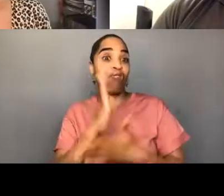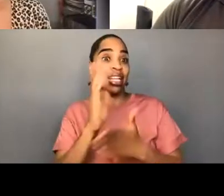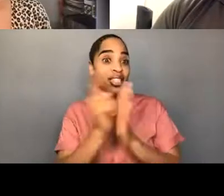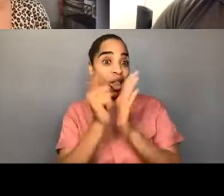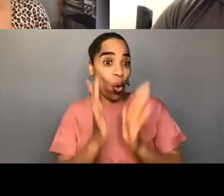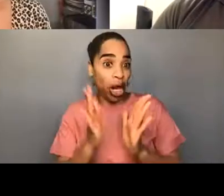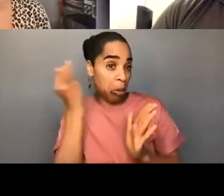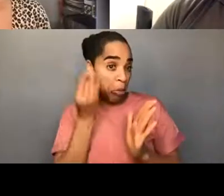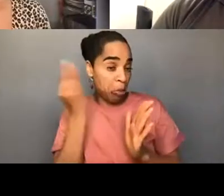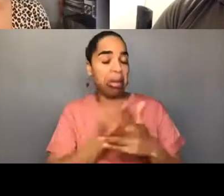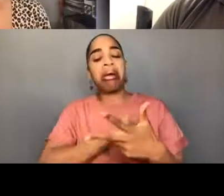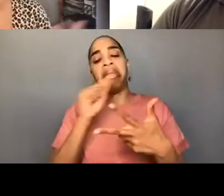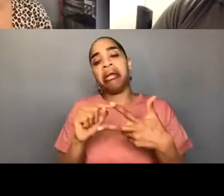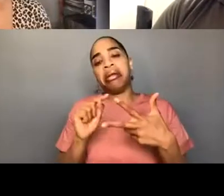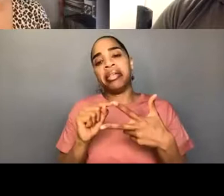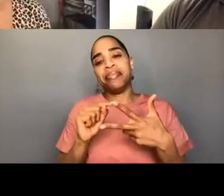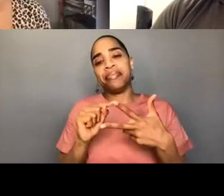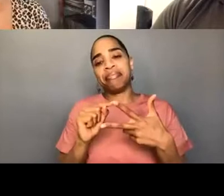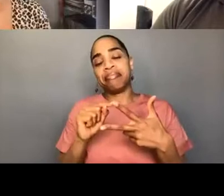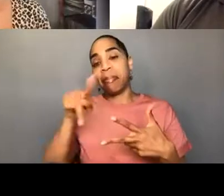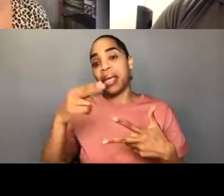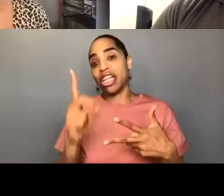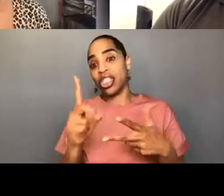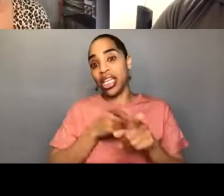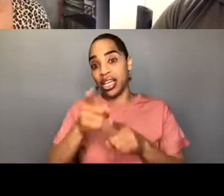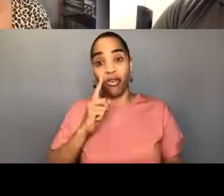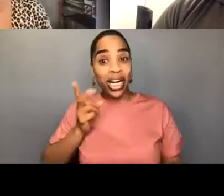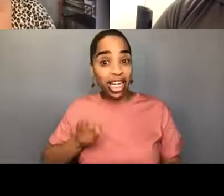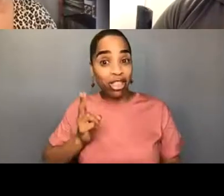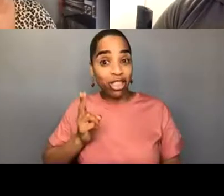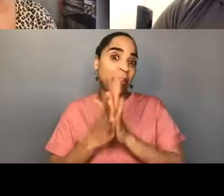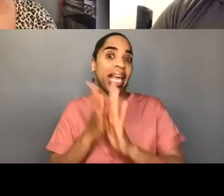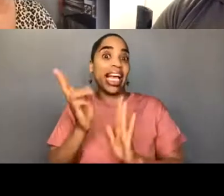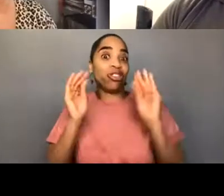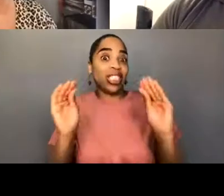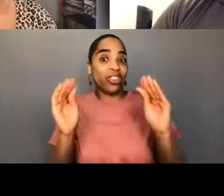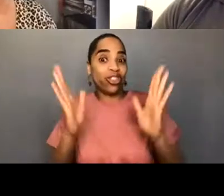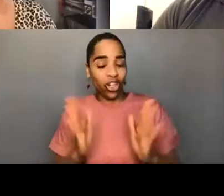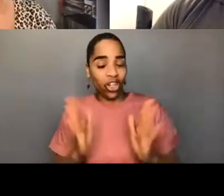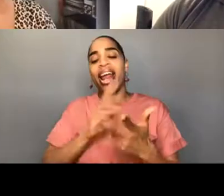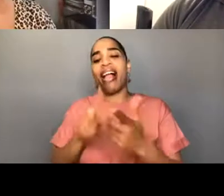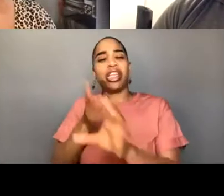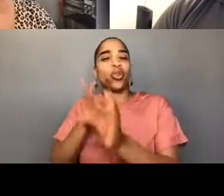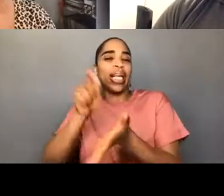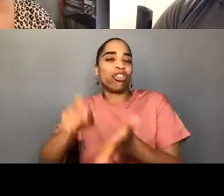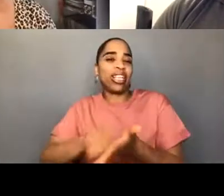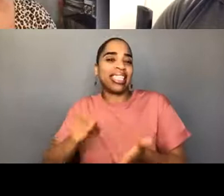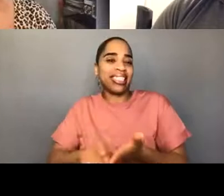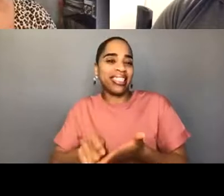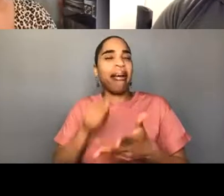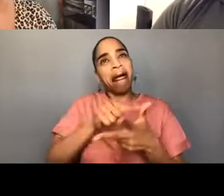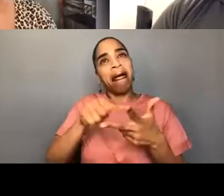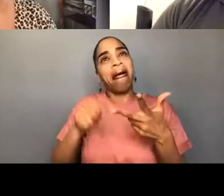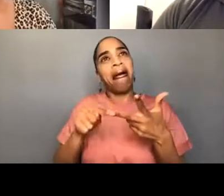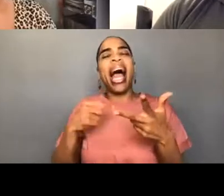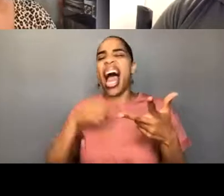I thought about getting a PhD in history and becoming an historian. And then I thought about being a journalist. And ultimately, I